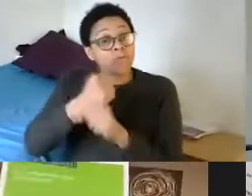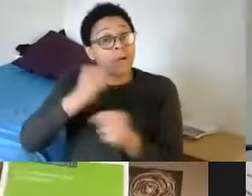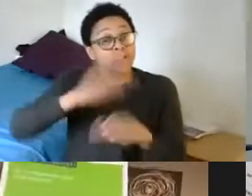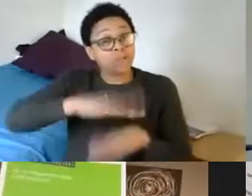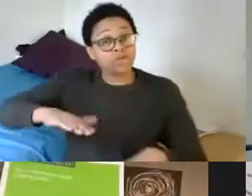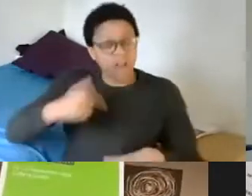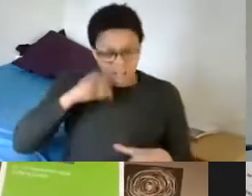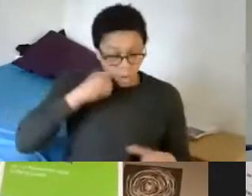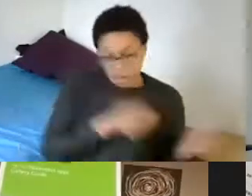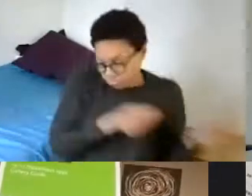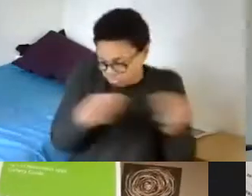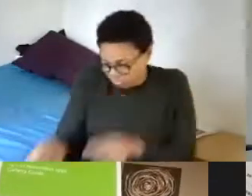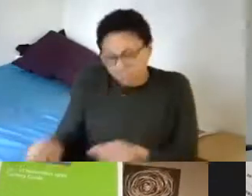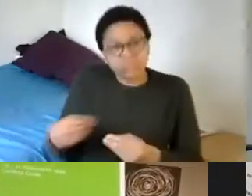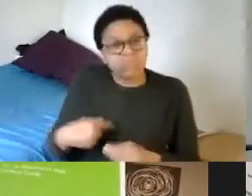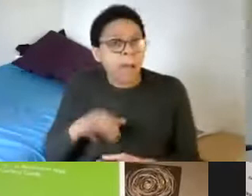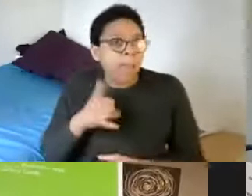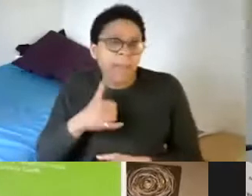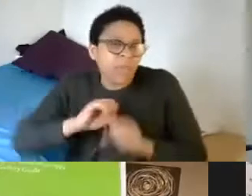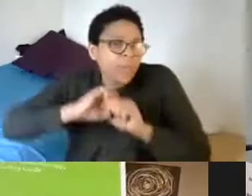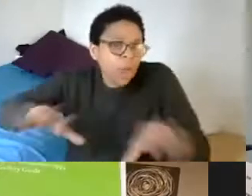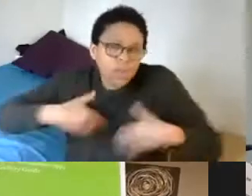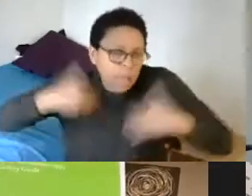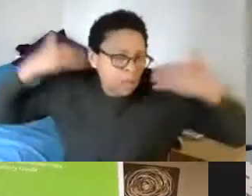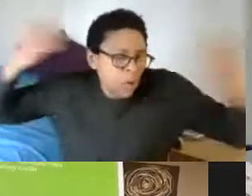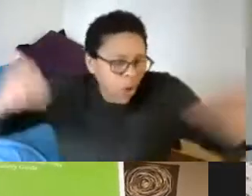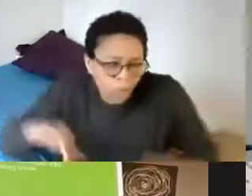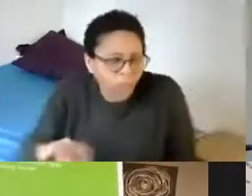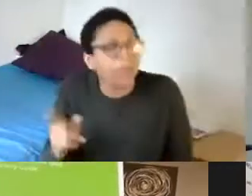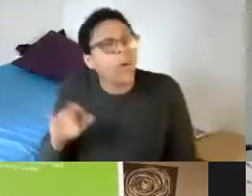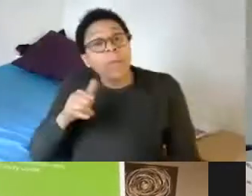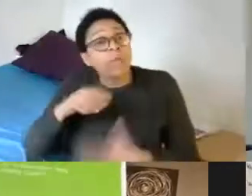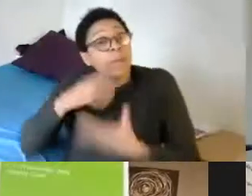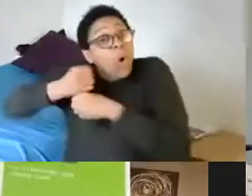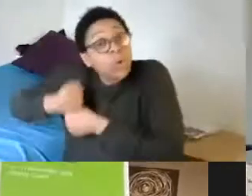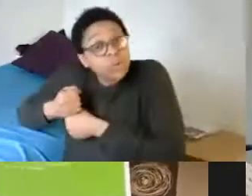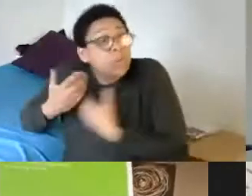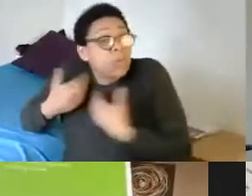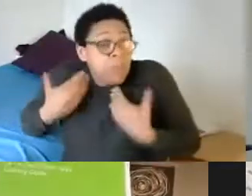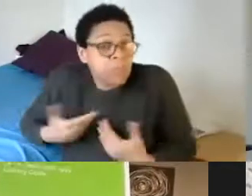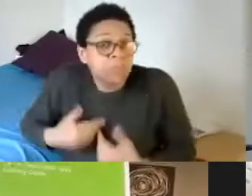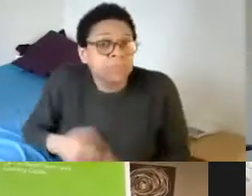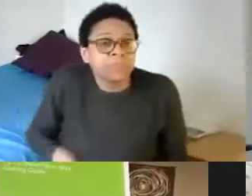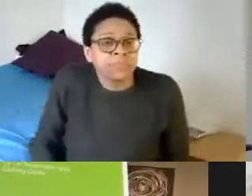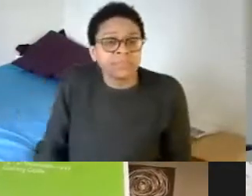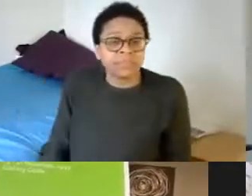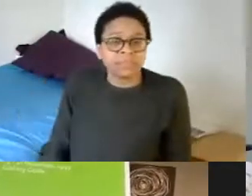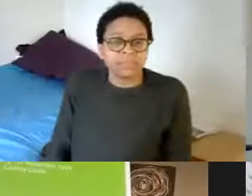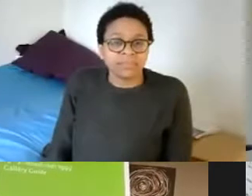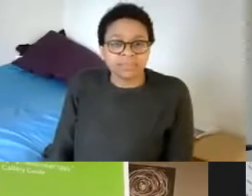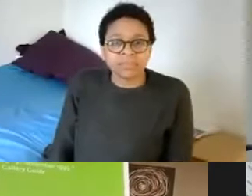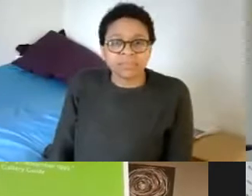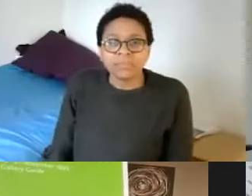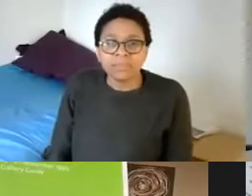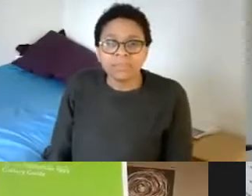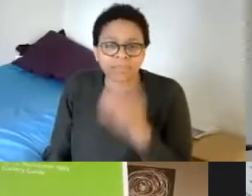books and maybe they'll end up somewhere in 100 years' time. You know, I like the idea you don't tell them there are any flowers in